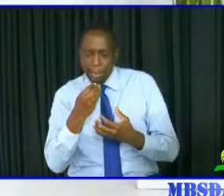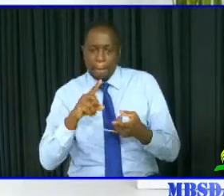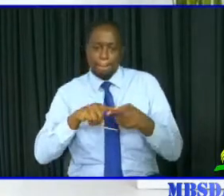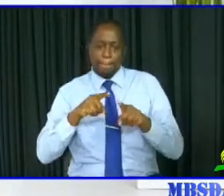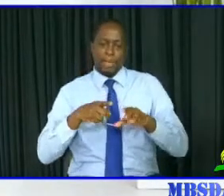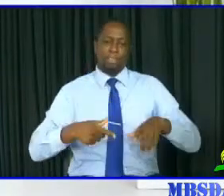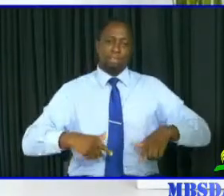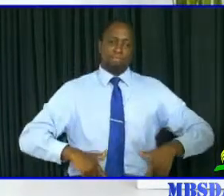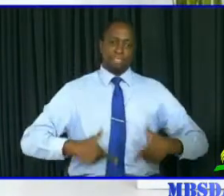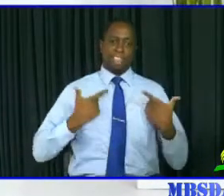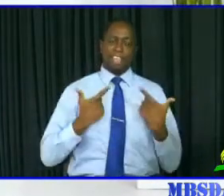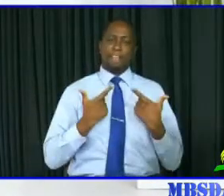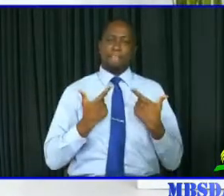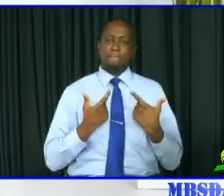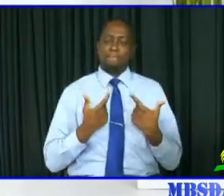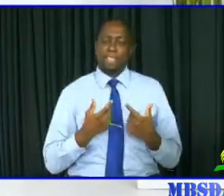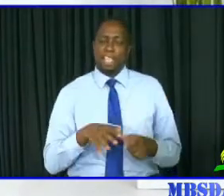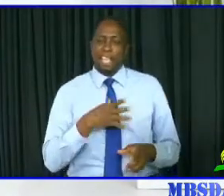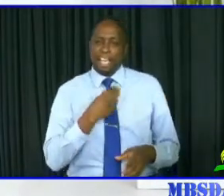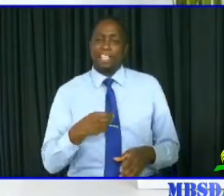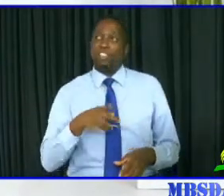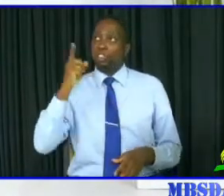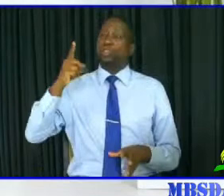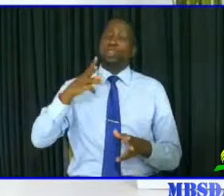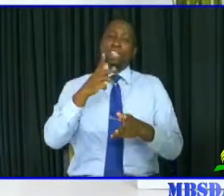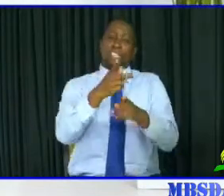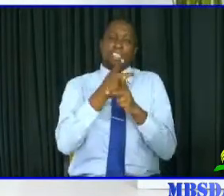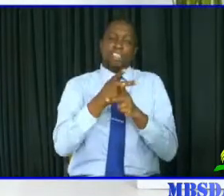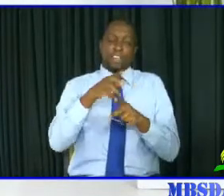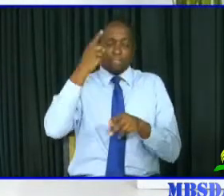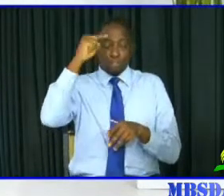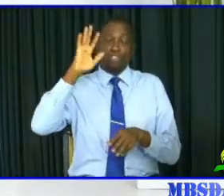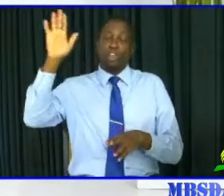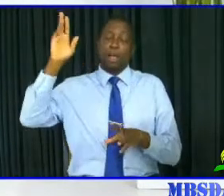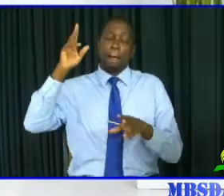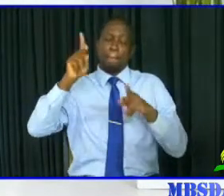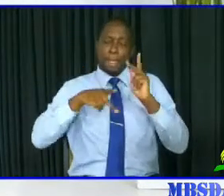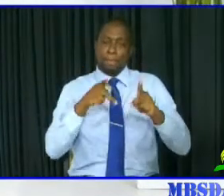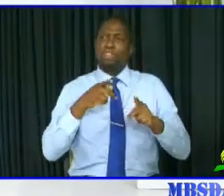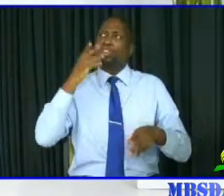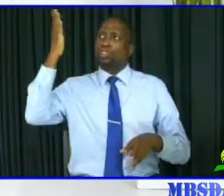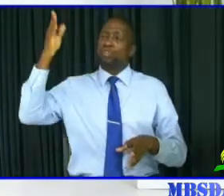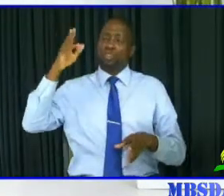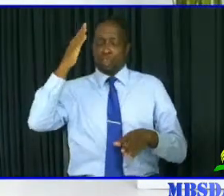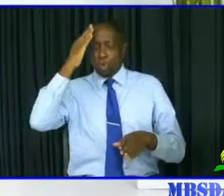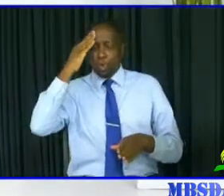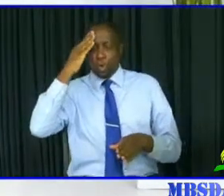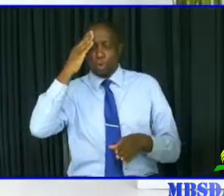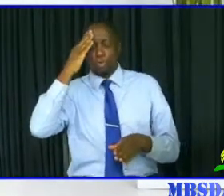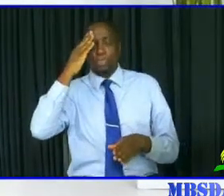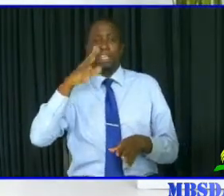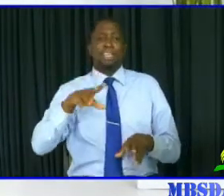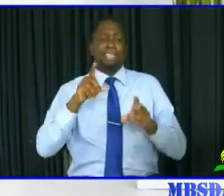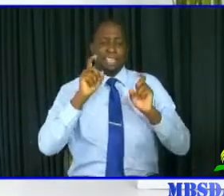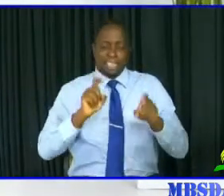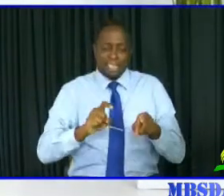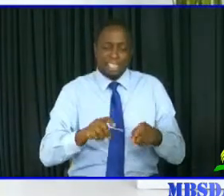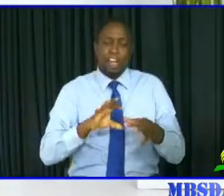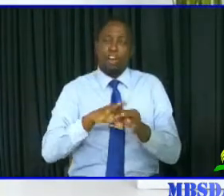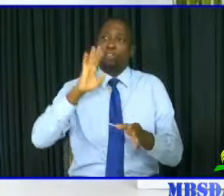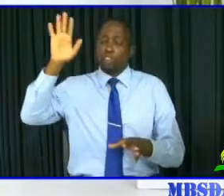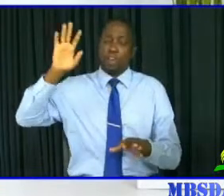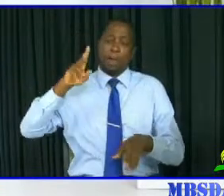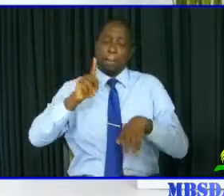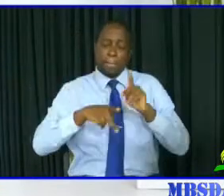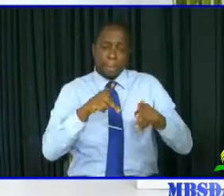your throne, and you still take care of your own. You know the needs of those in Twitter land. You know the needs of